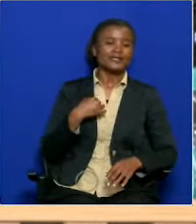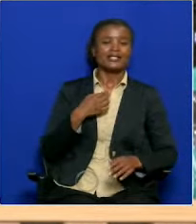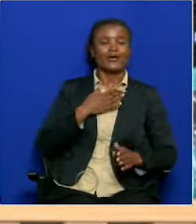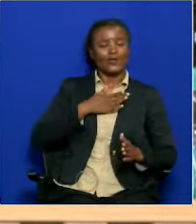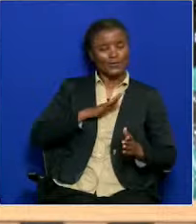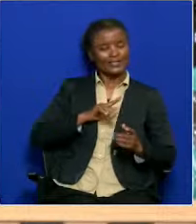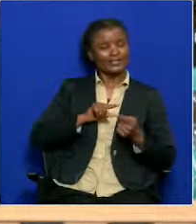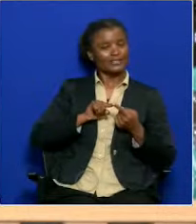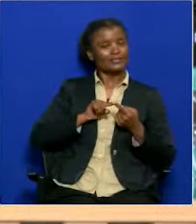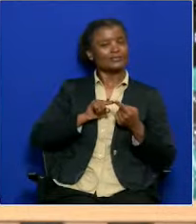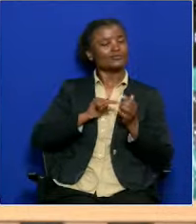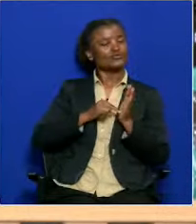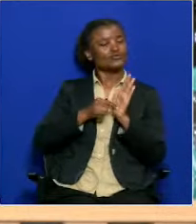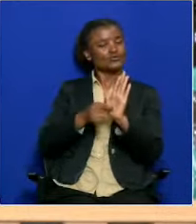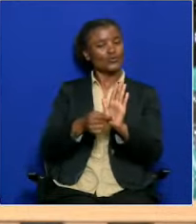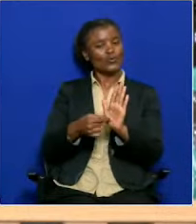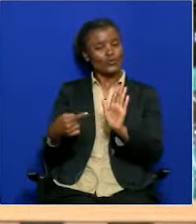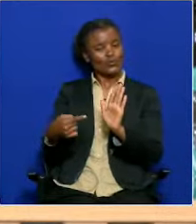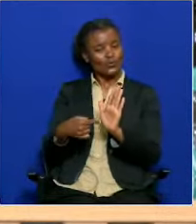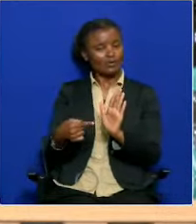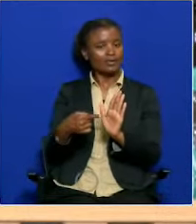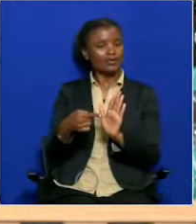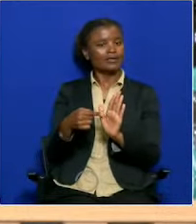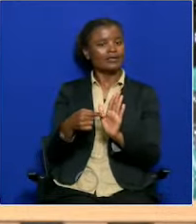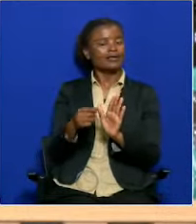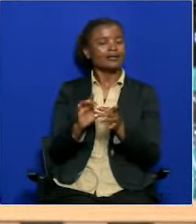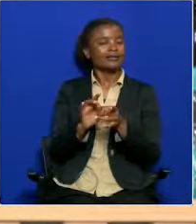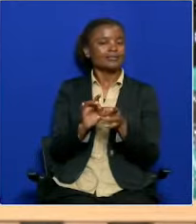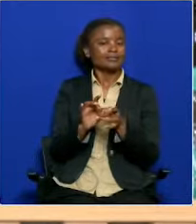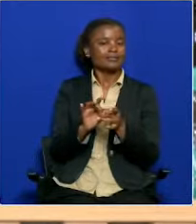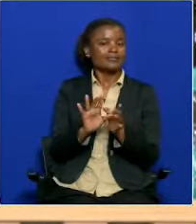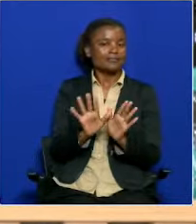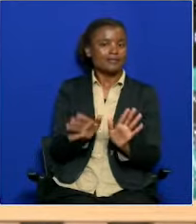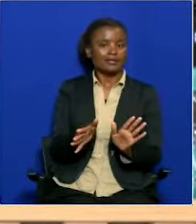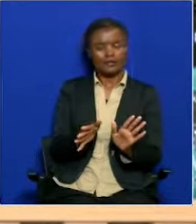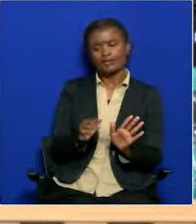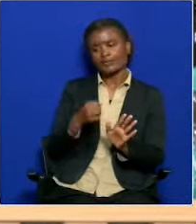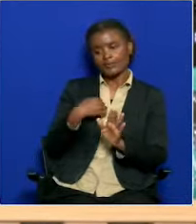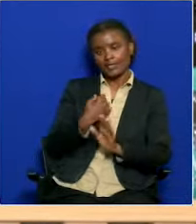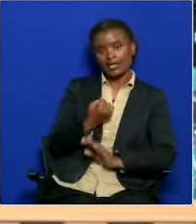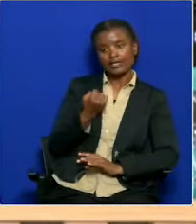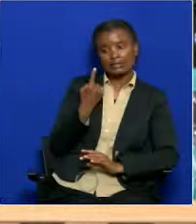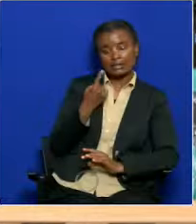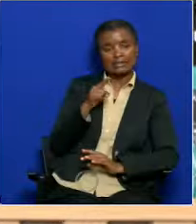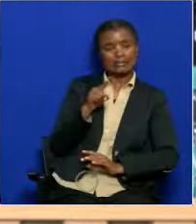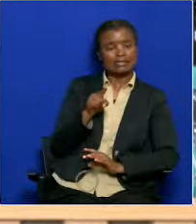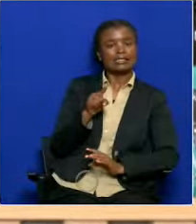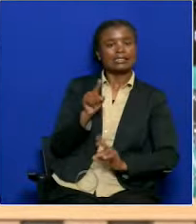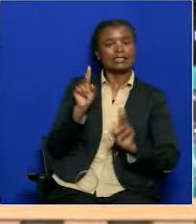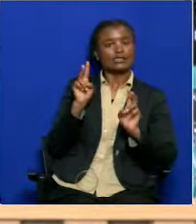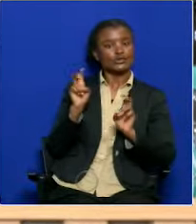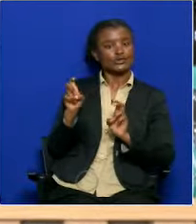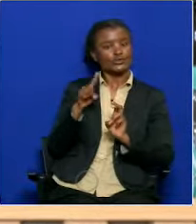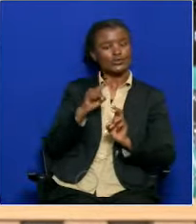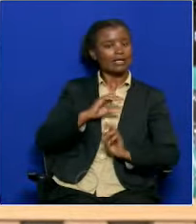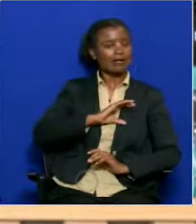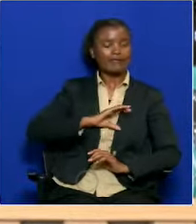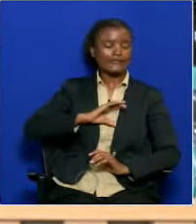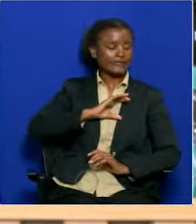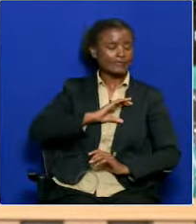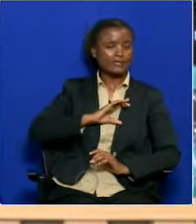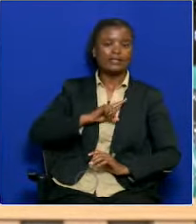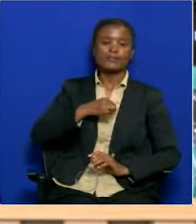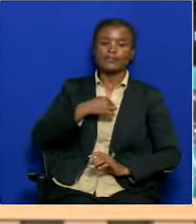it. I had understood that you were uncomfortable with us dealing with it. But I wanted to correct the context, and I didn't know